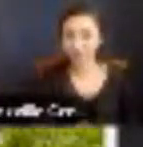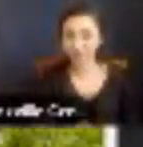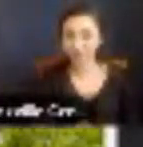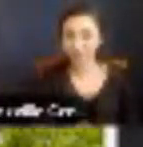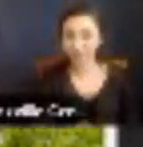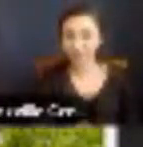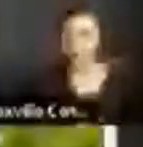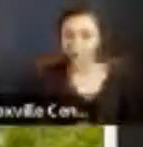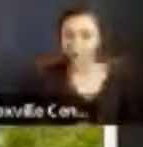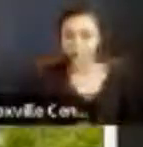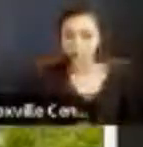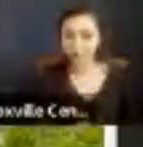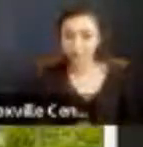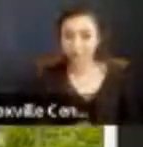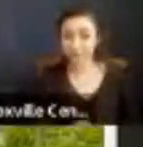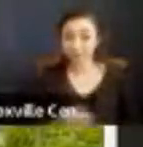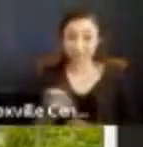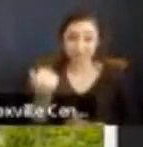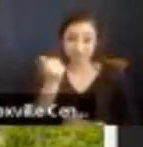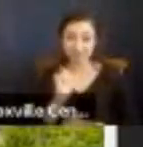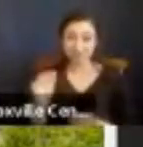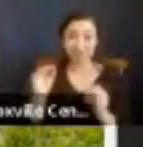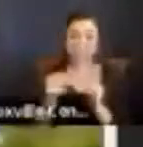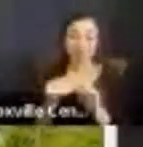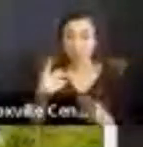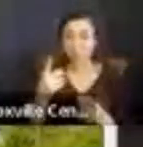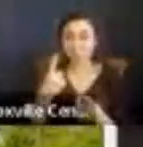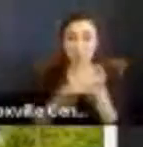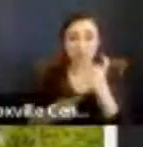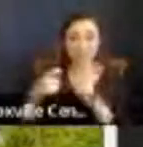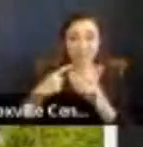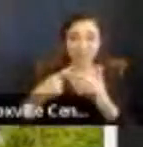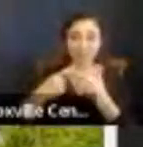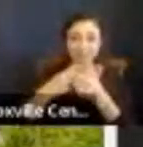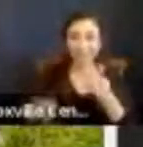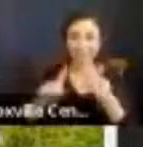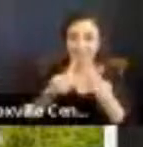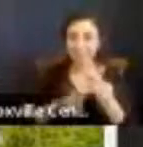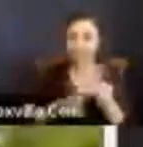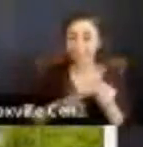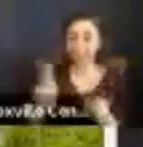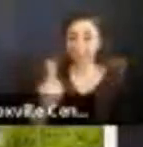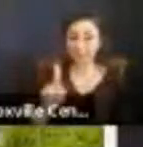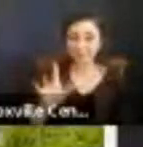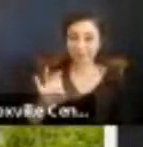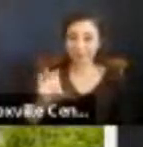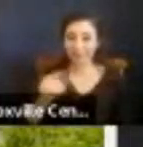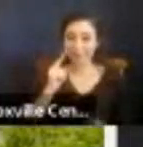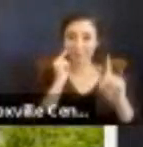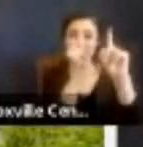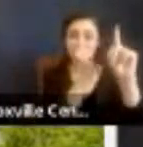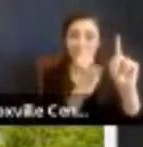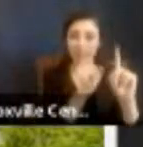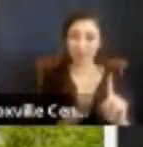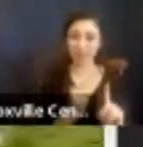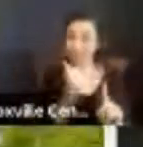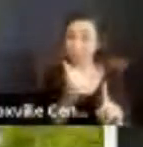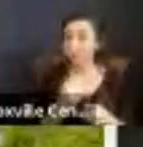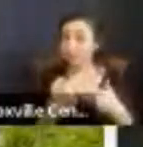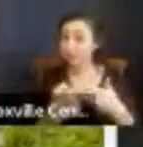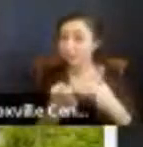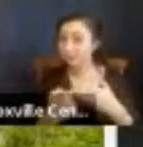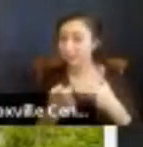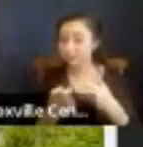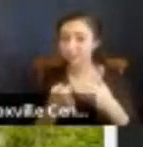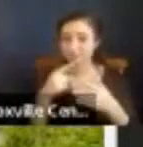Any further questions or discussions on the Knox County benchmarks? Discussion,